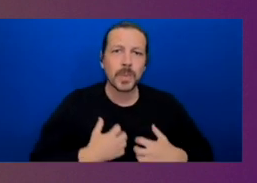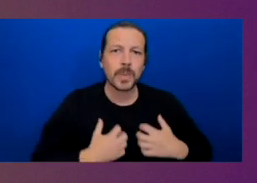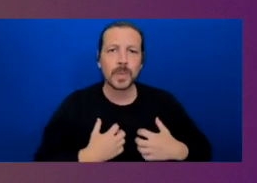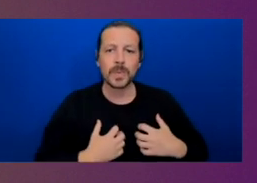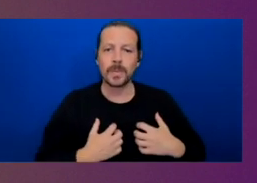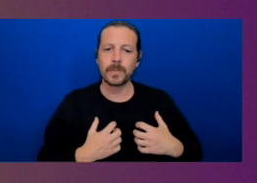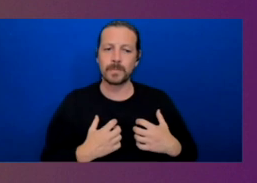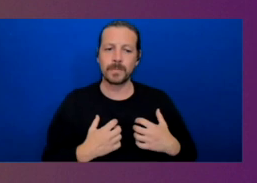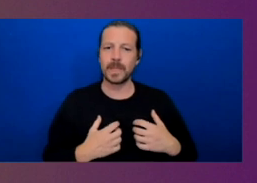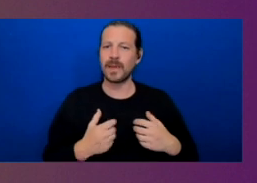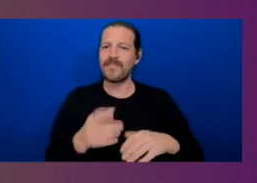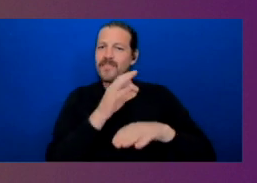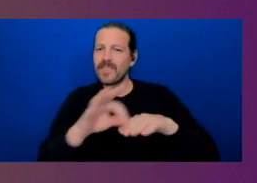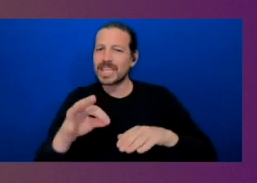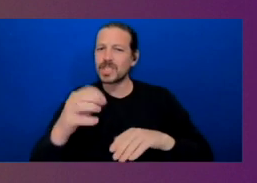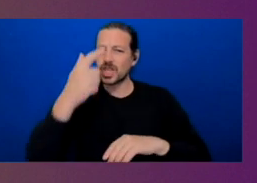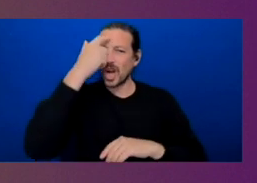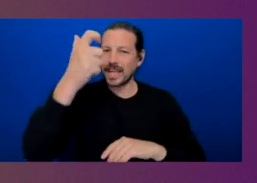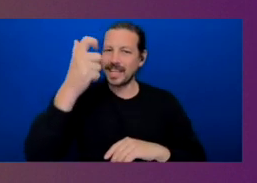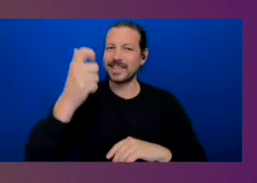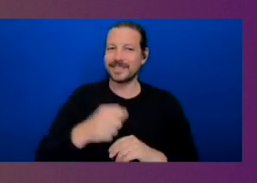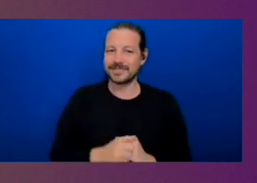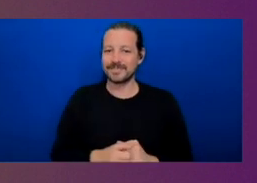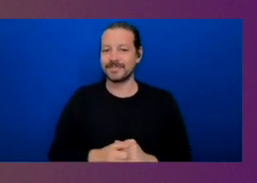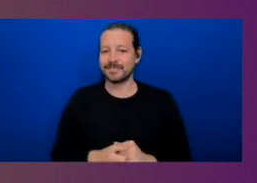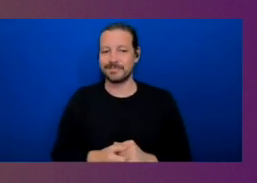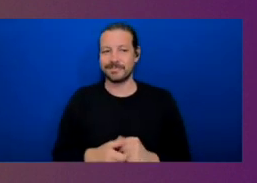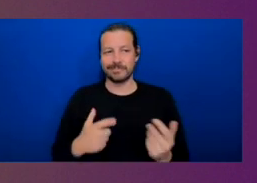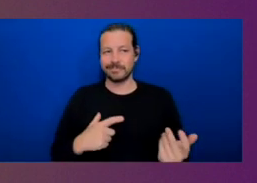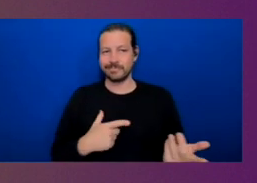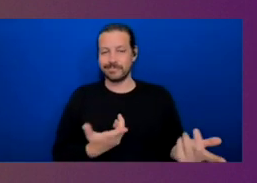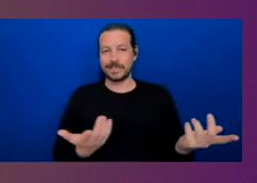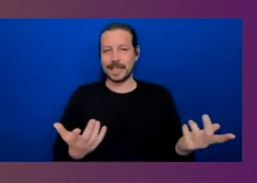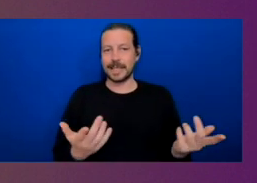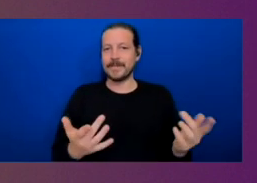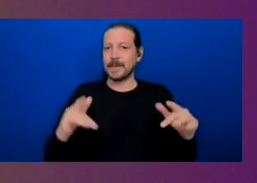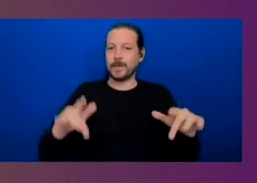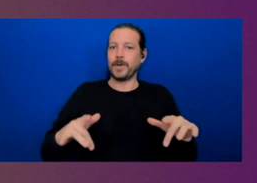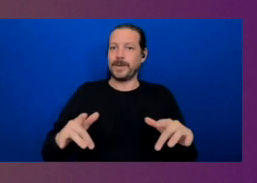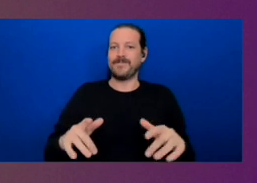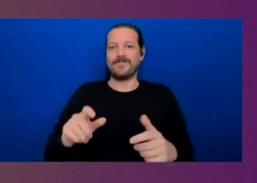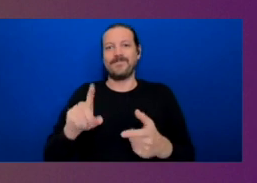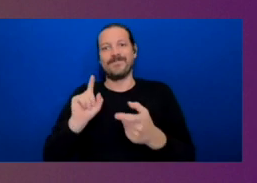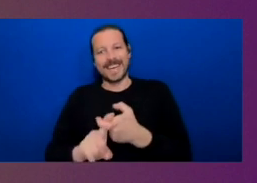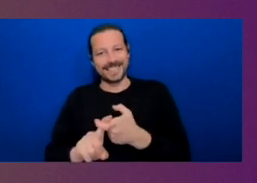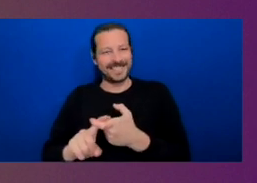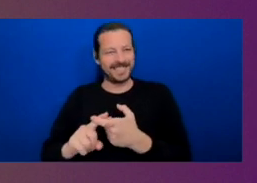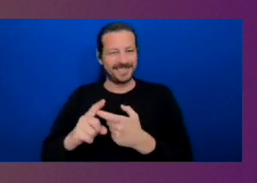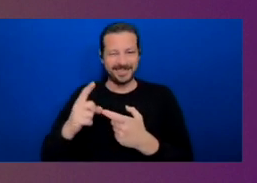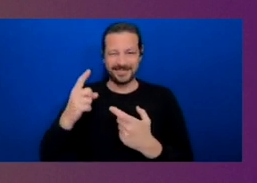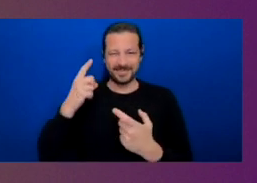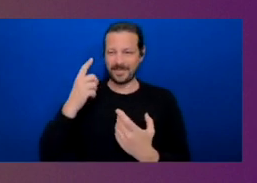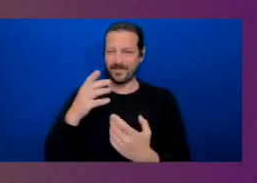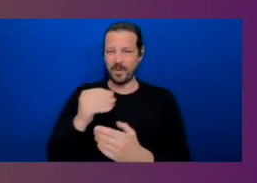some really fresh ideas because people haven't been anchored in decades of thinking in a certain way. So there's some real advantages